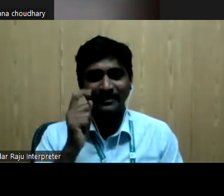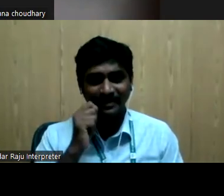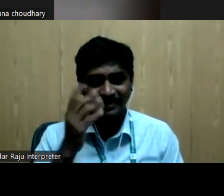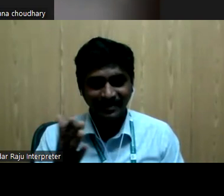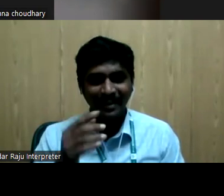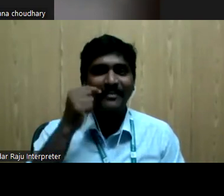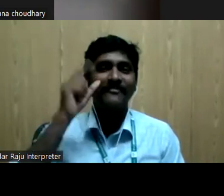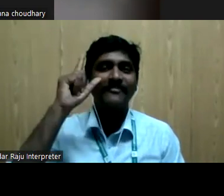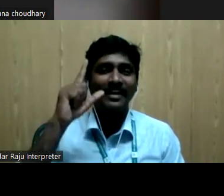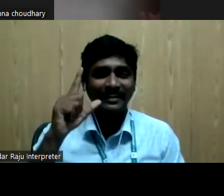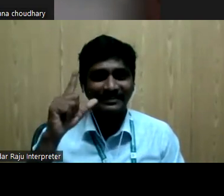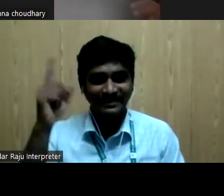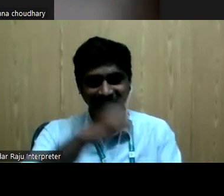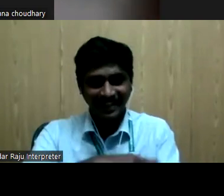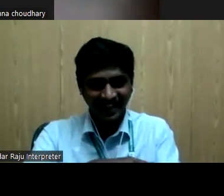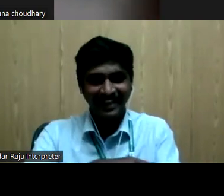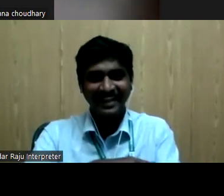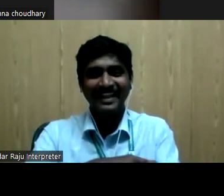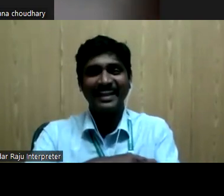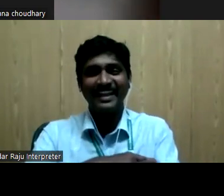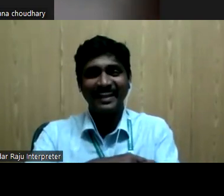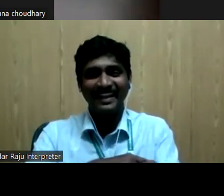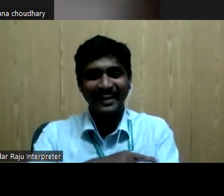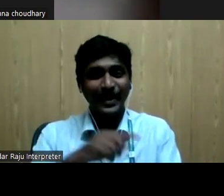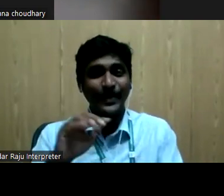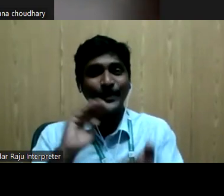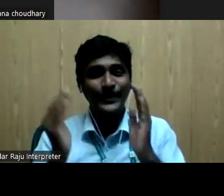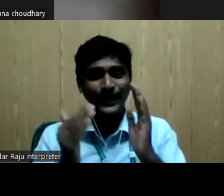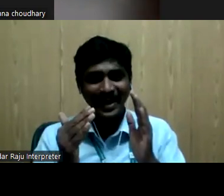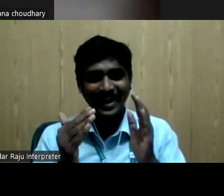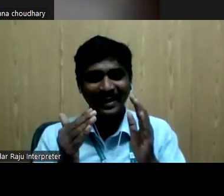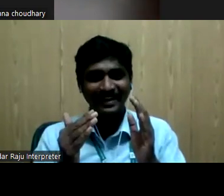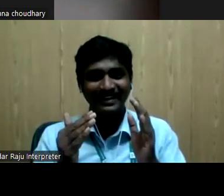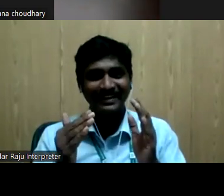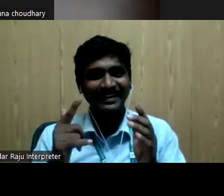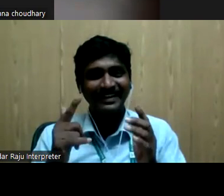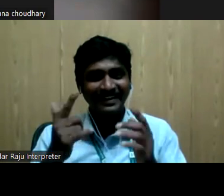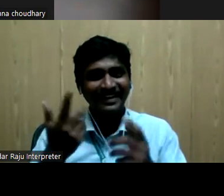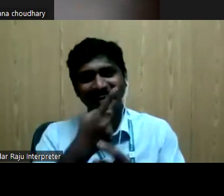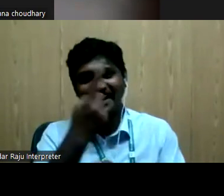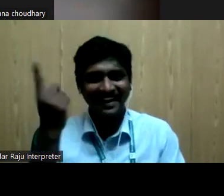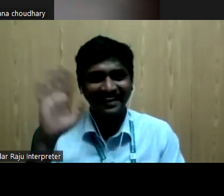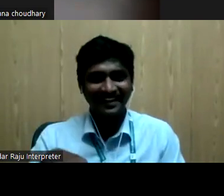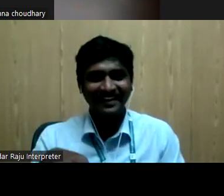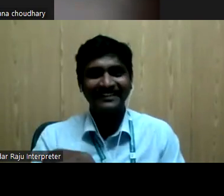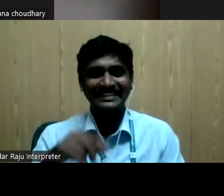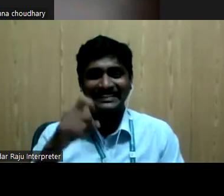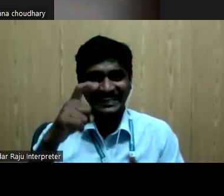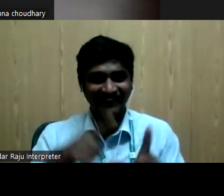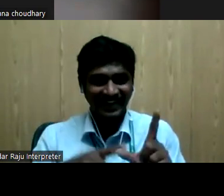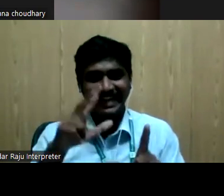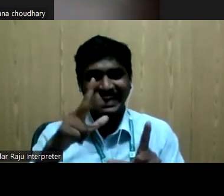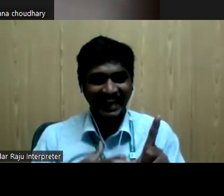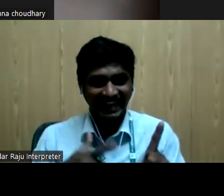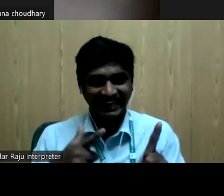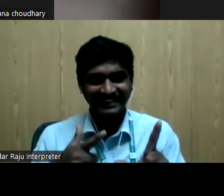Day, Valentine's Day, World Mental Health Day, everything, nothing for caregivers. Last 7-8 years, we have been